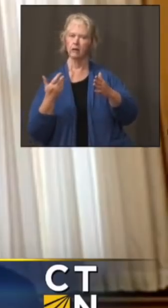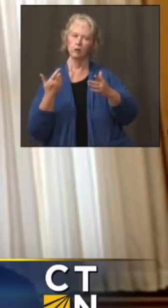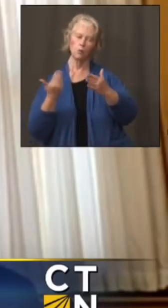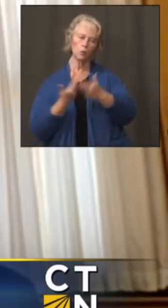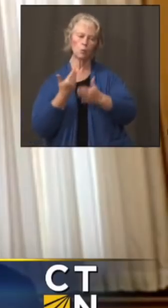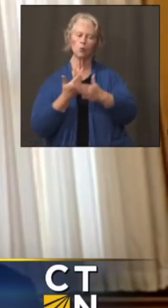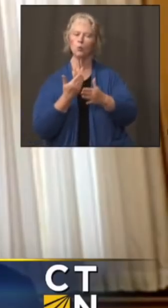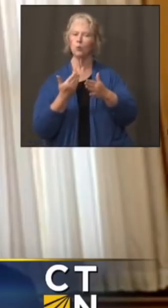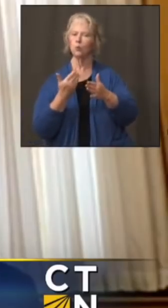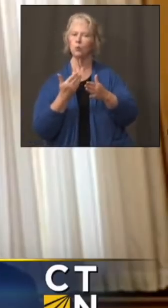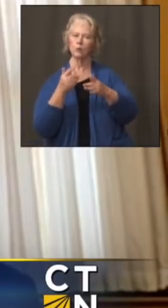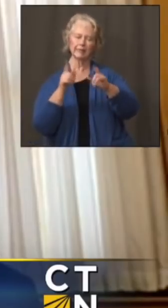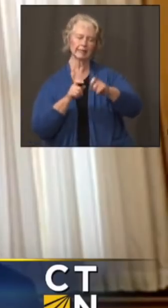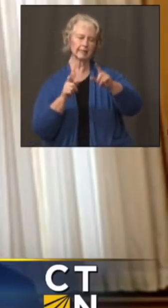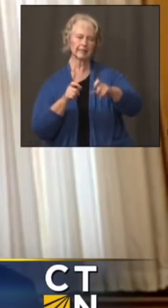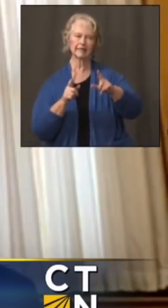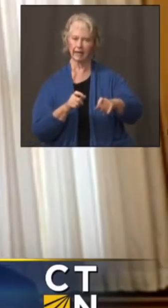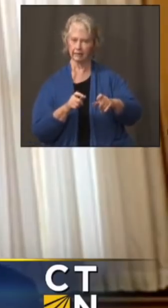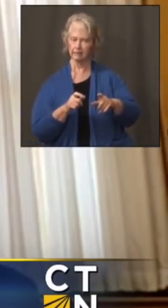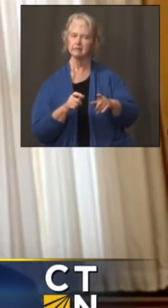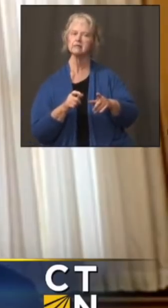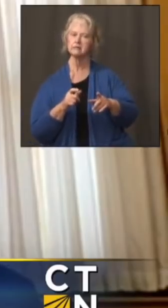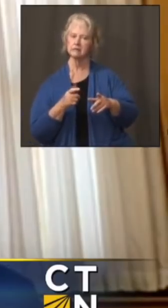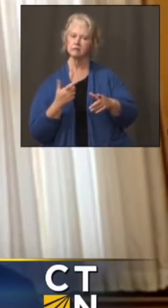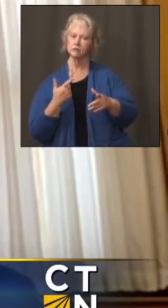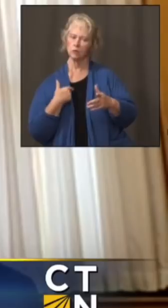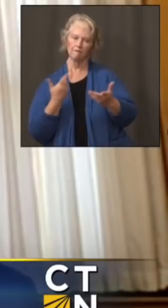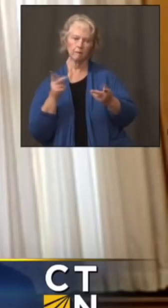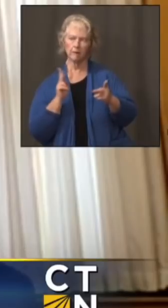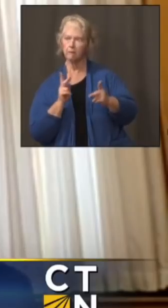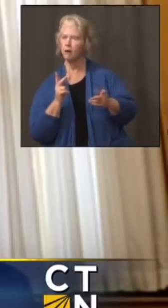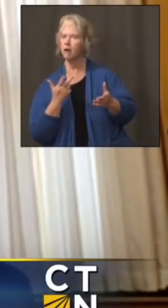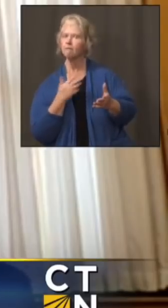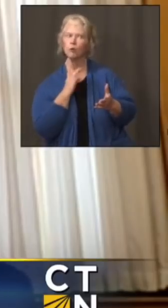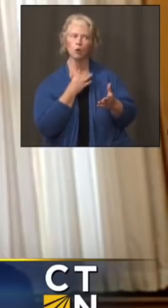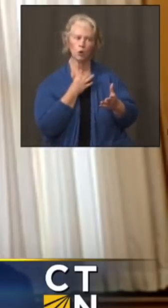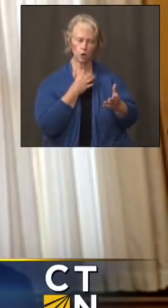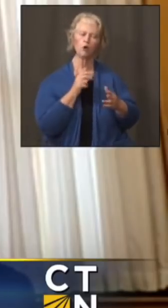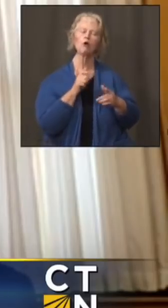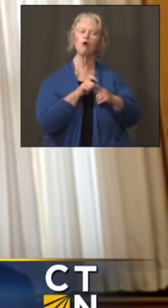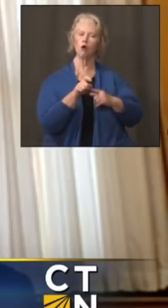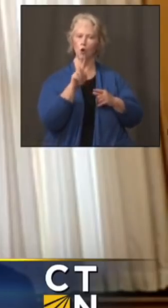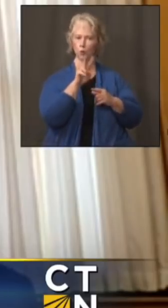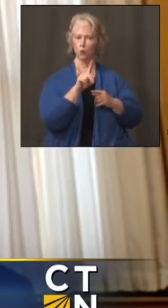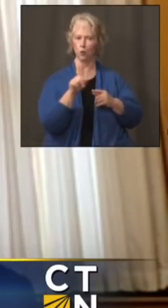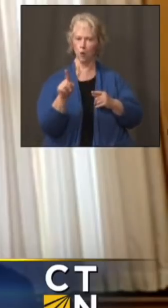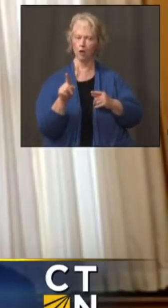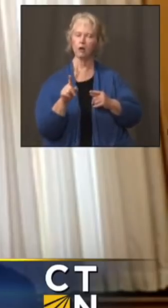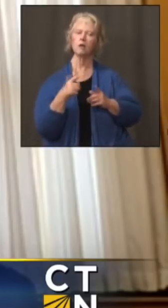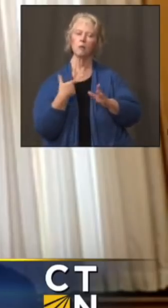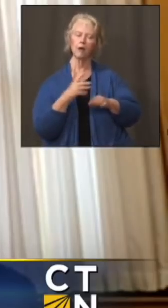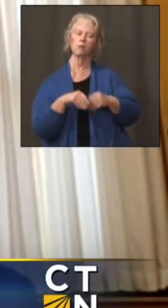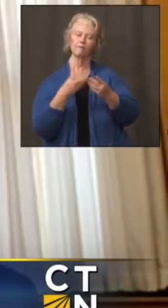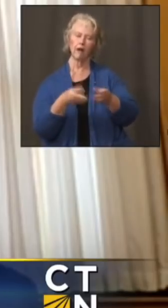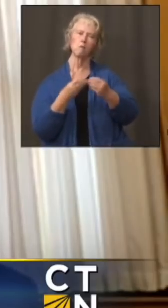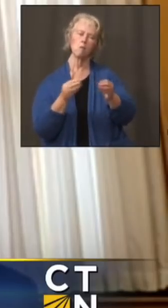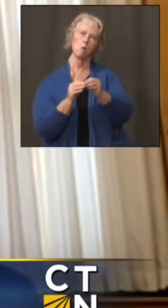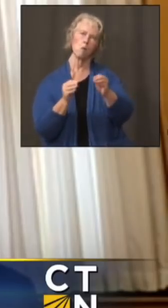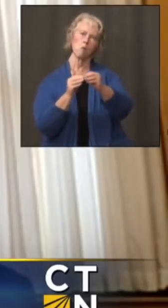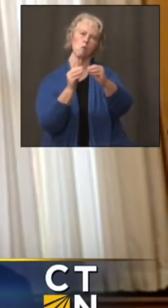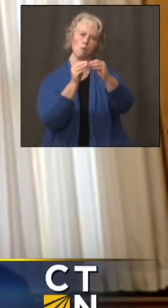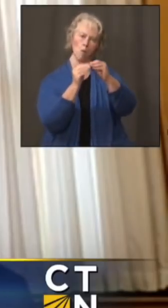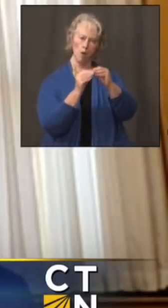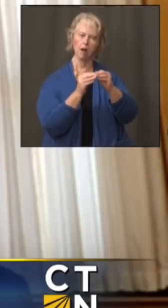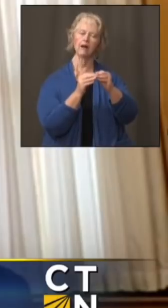on the New London and Ledgelight Health District website. If people have questions, they can always call 211. But we are providing a tremendous amount of